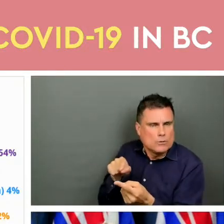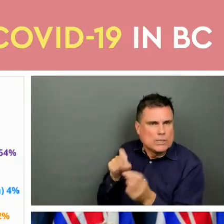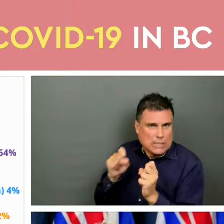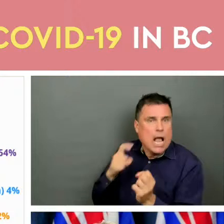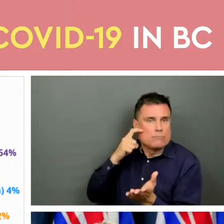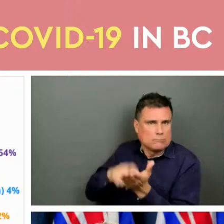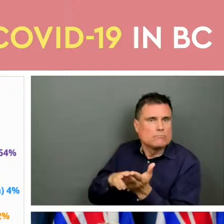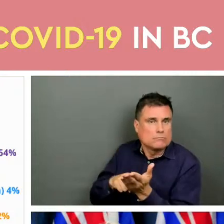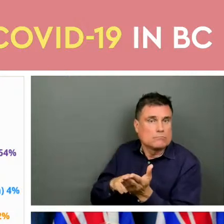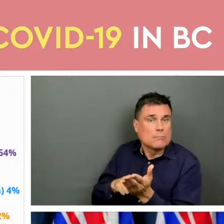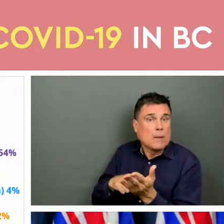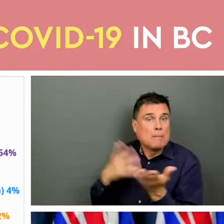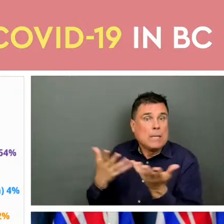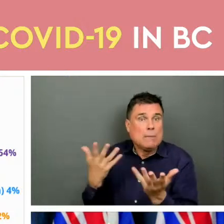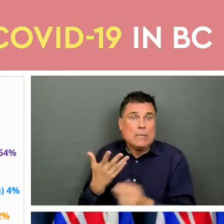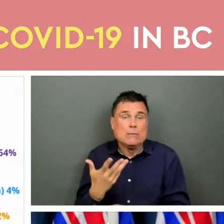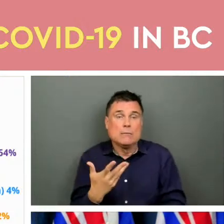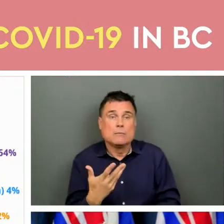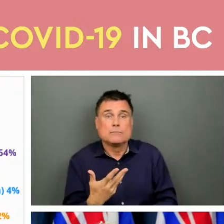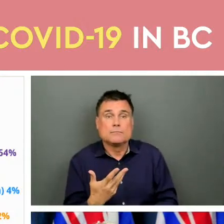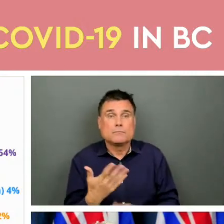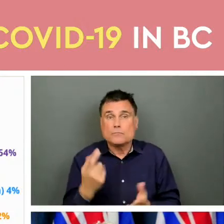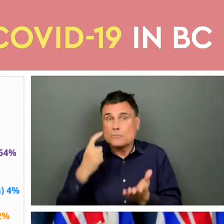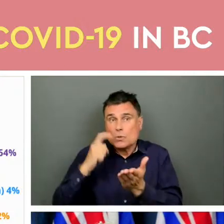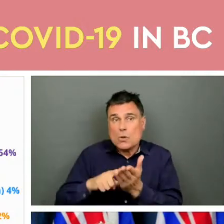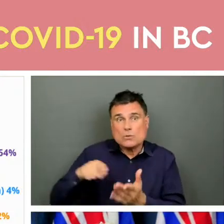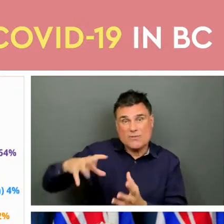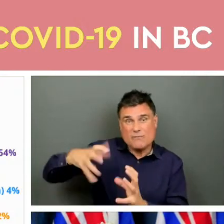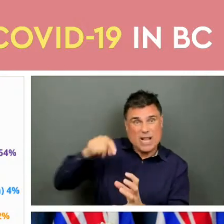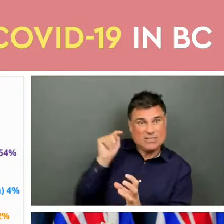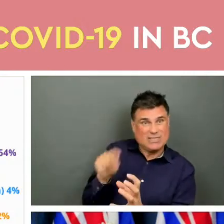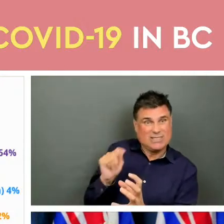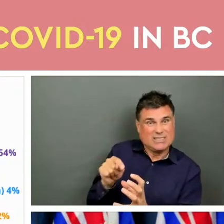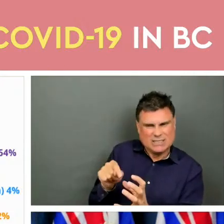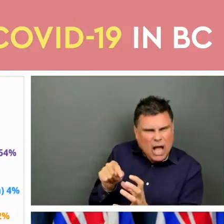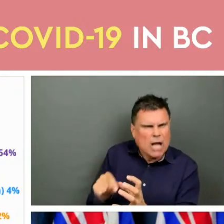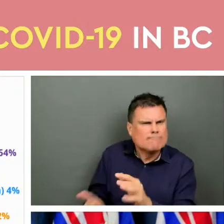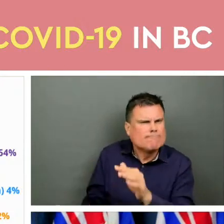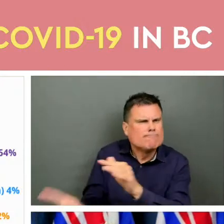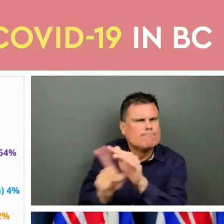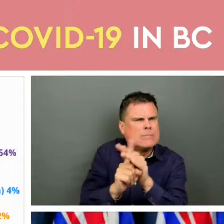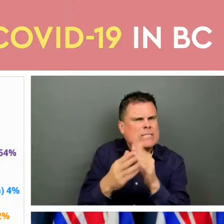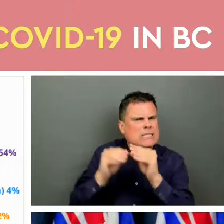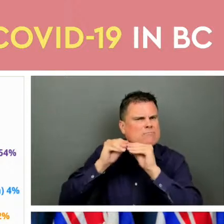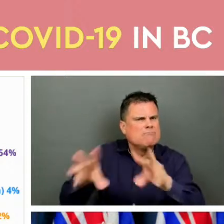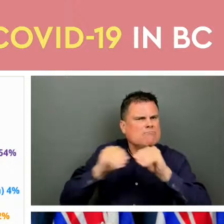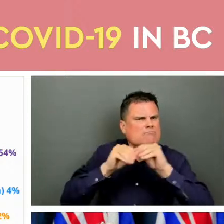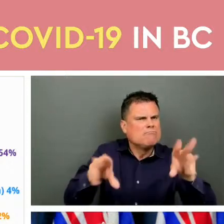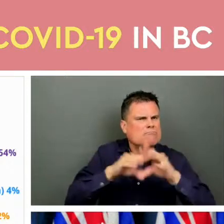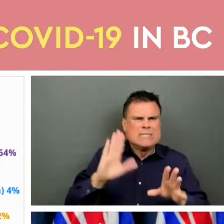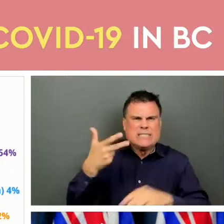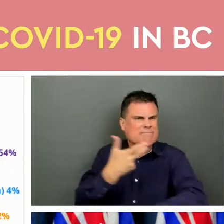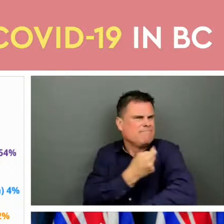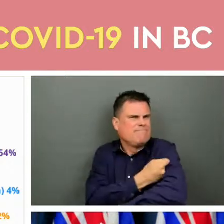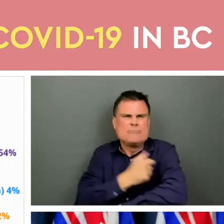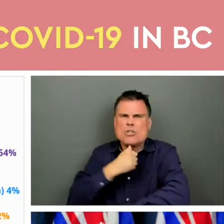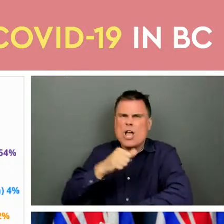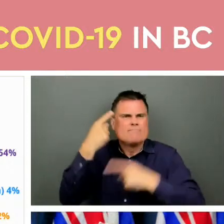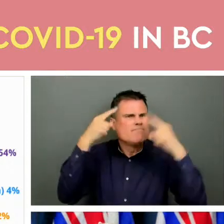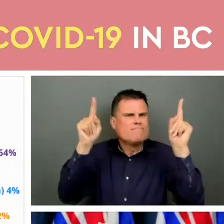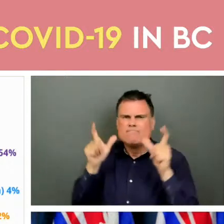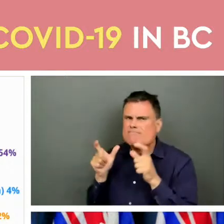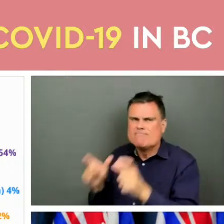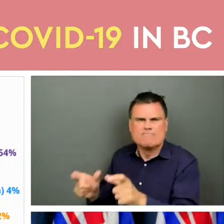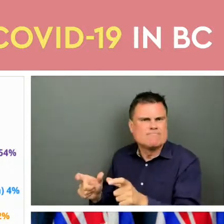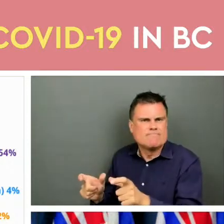vaccine doesn't work as well, or if it transmits more easily or causes some more severe illness. So this is an important role that